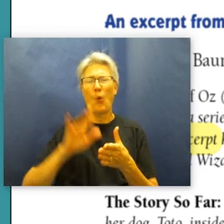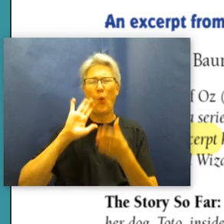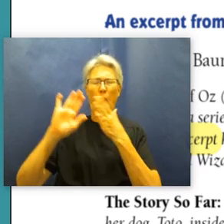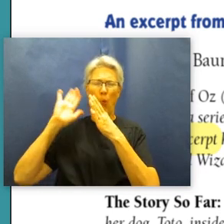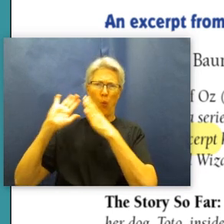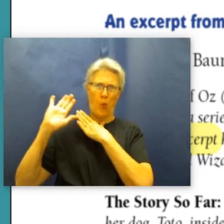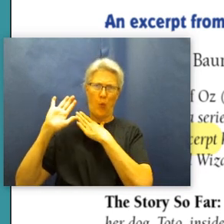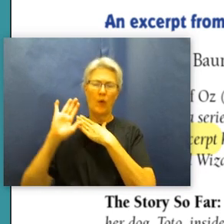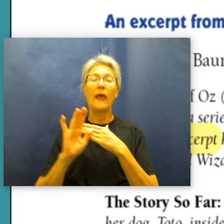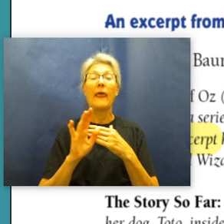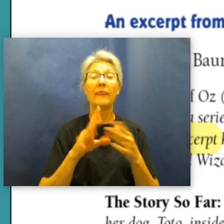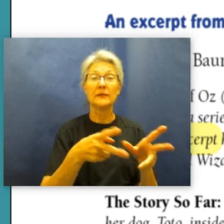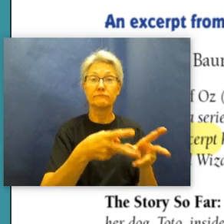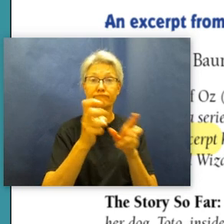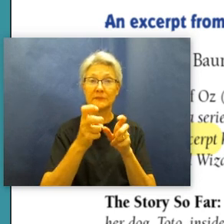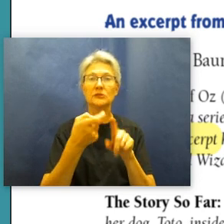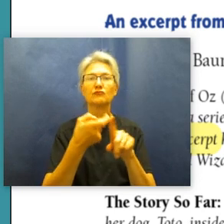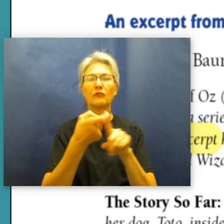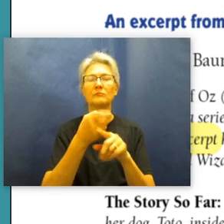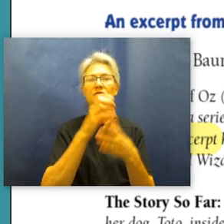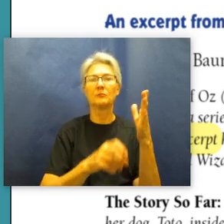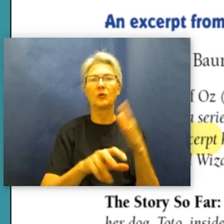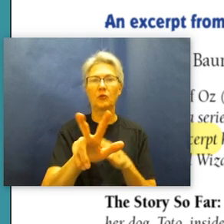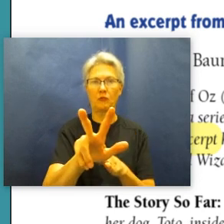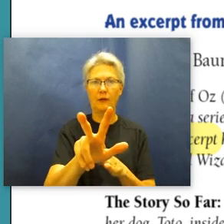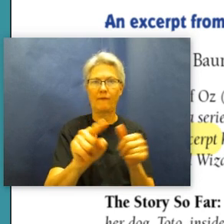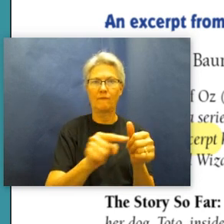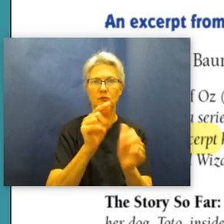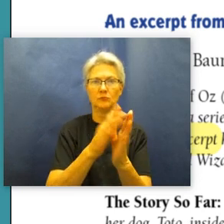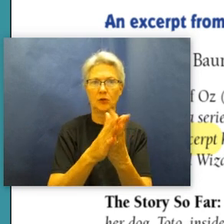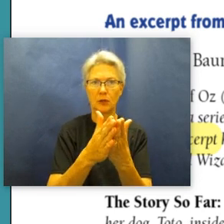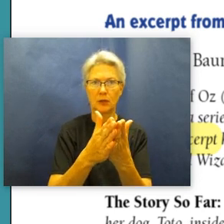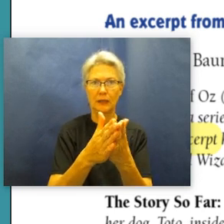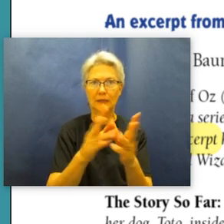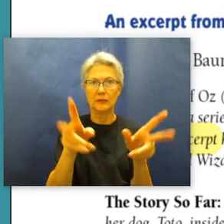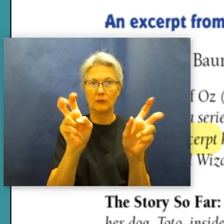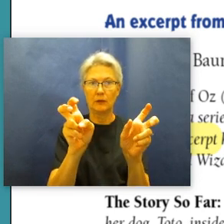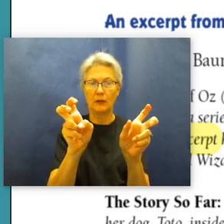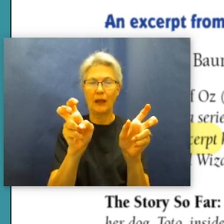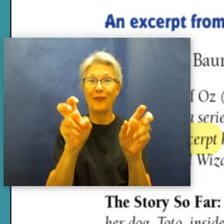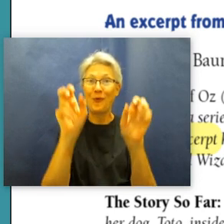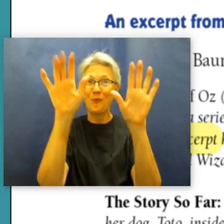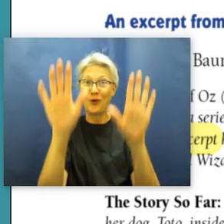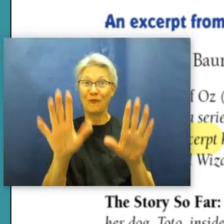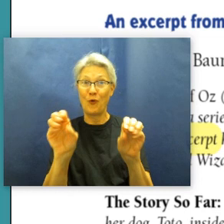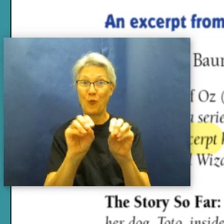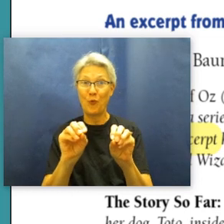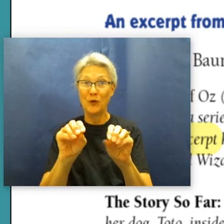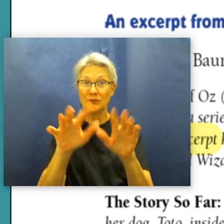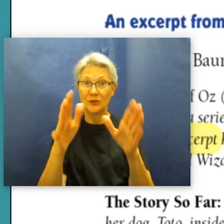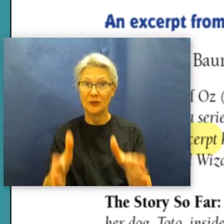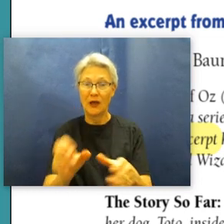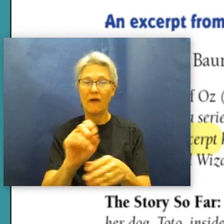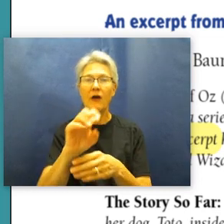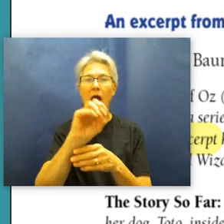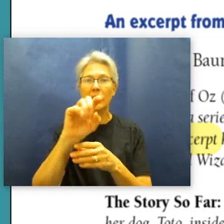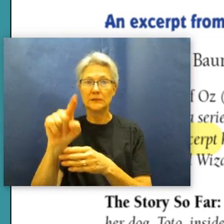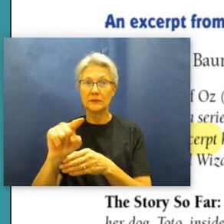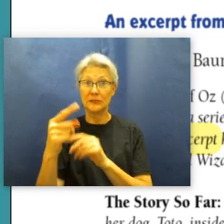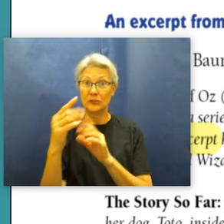1900s. The excerpt here is from Chapter 3 of the first book, entitled The Wonderful Wizard of Oz. The story